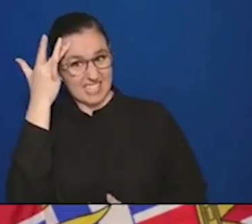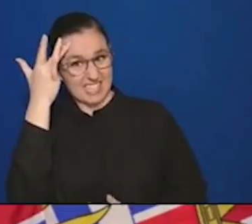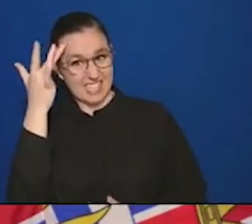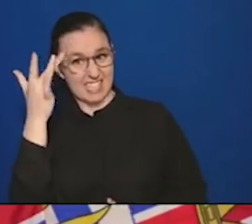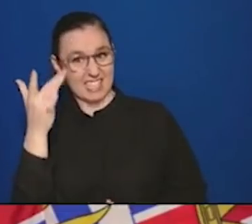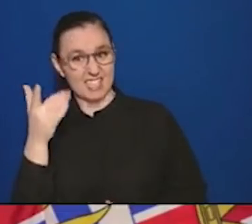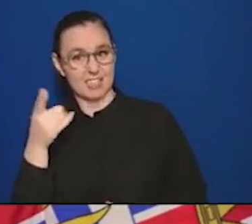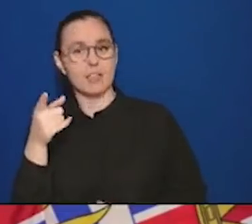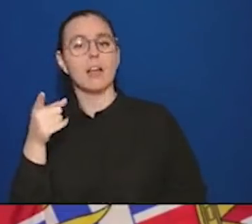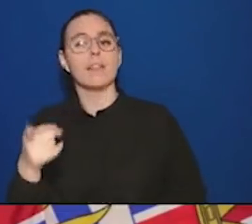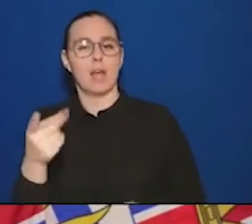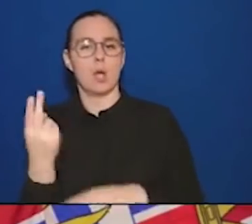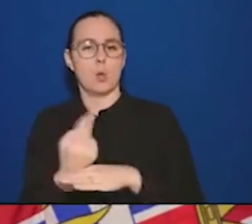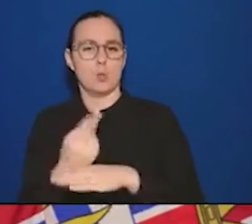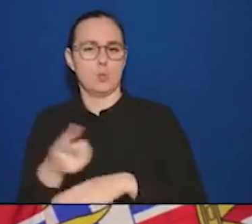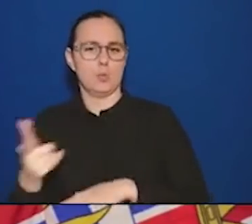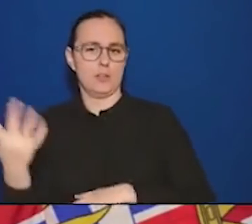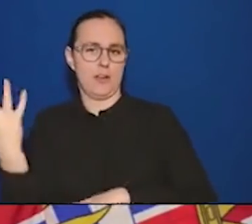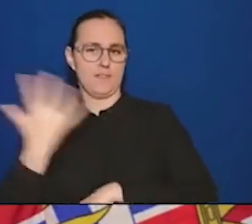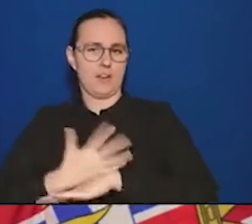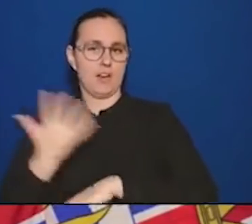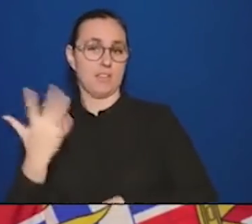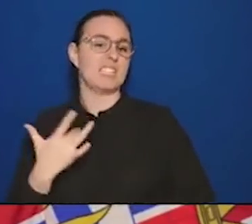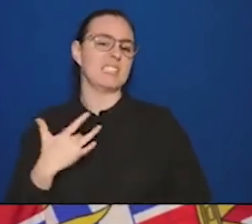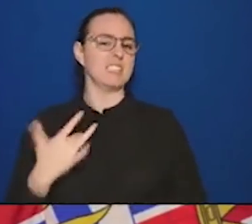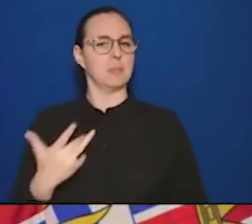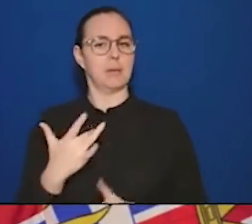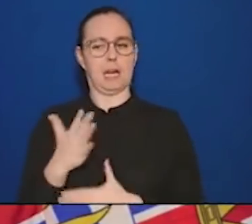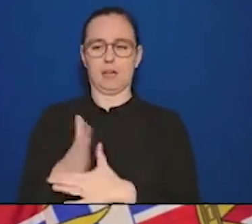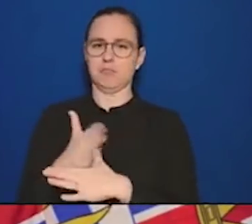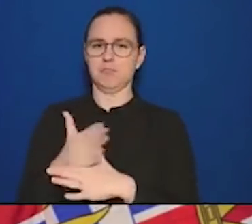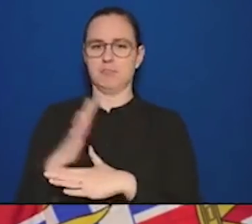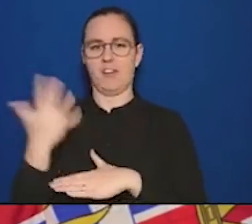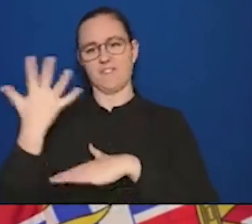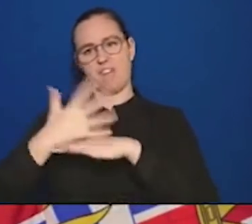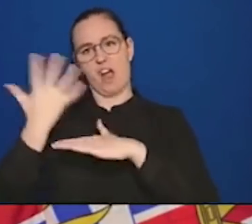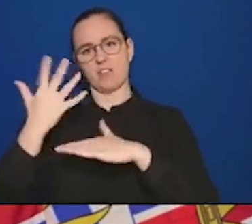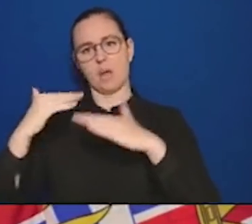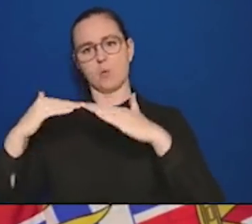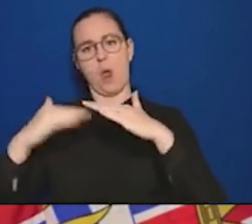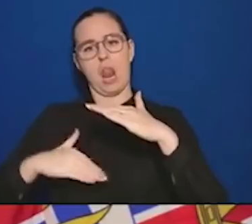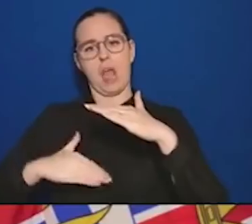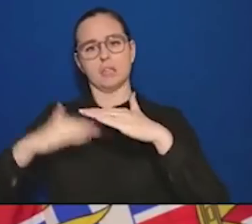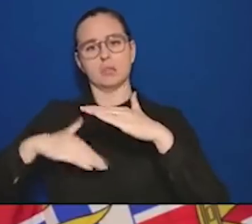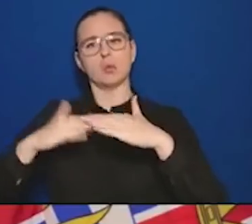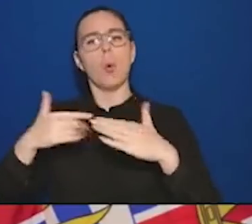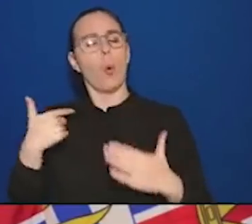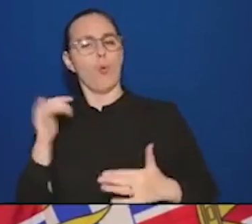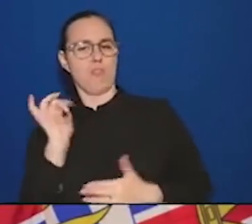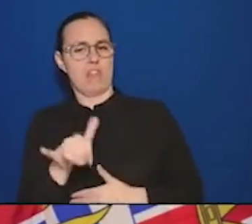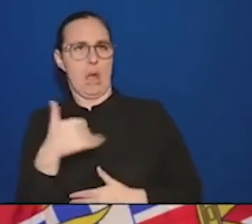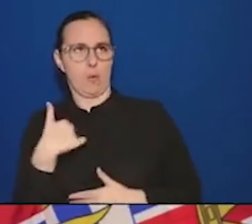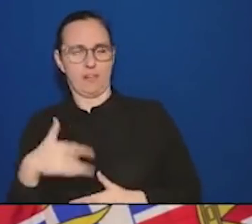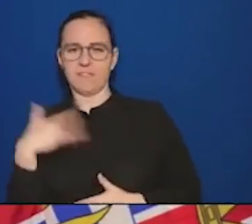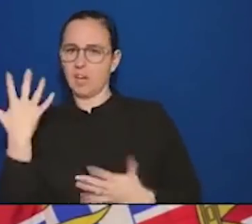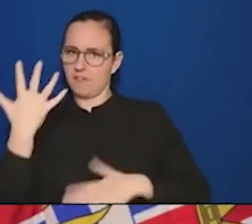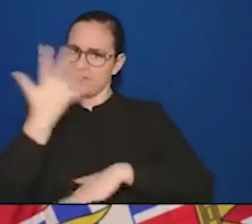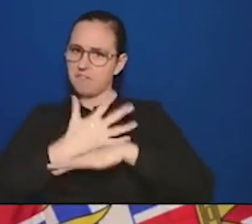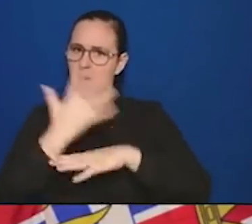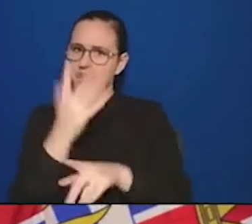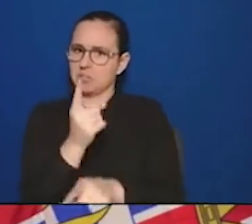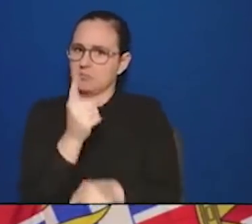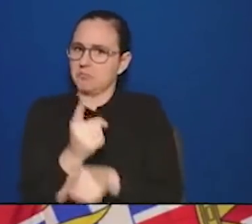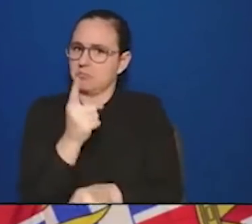less. So we believe that the 5 days is the right balanced approach to take, and also considering that the businesses are